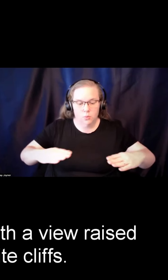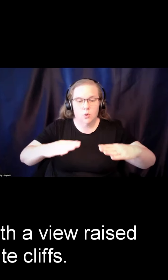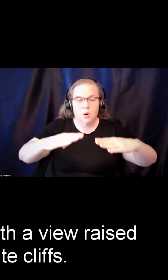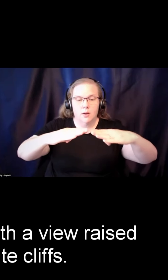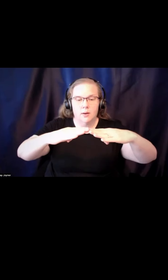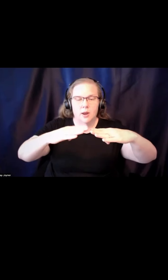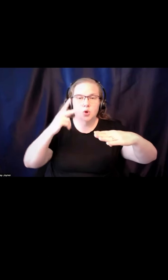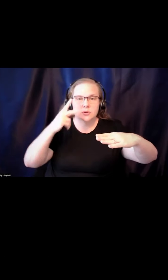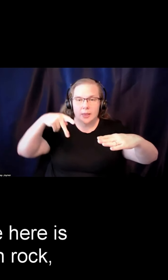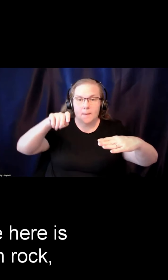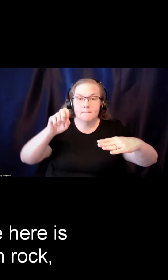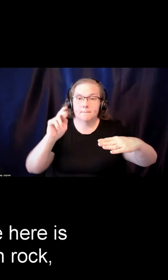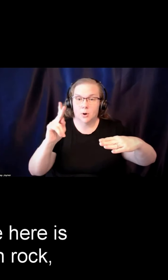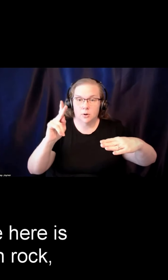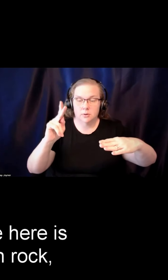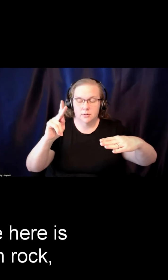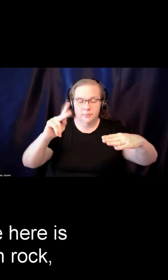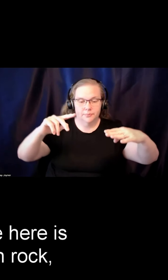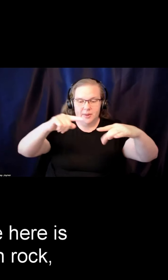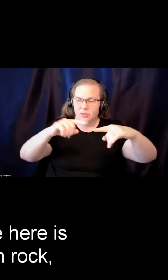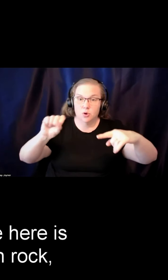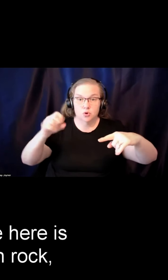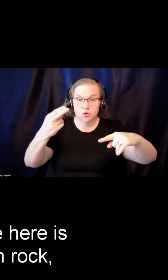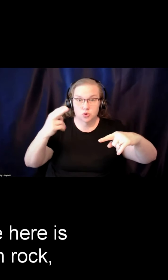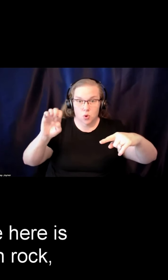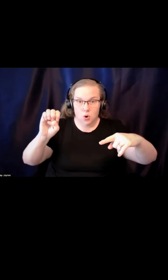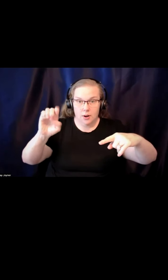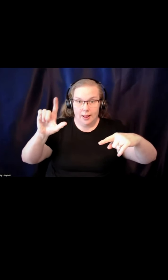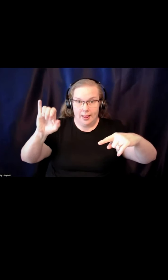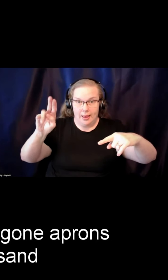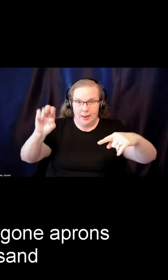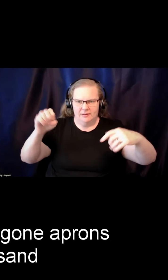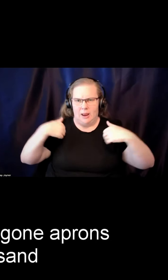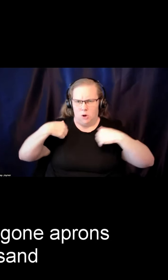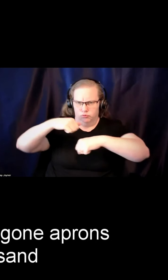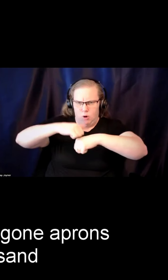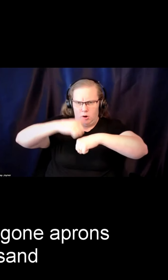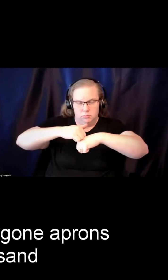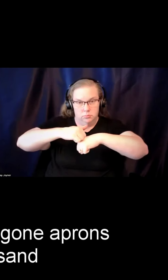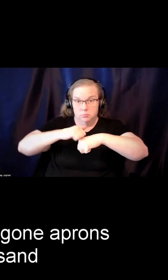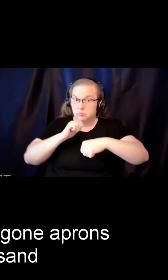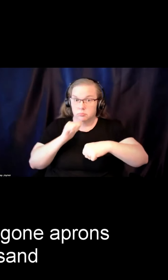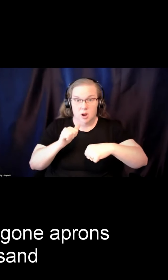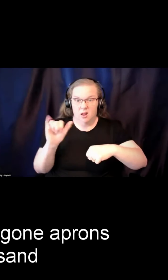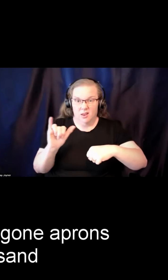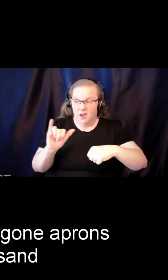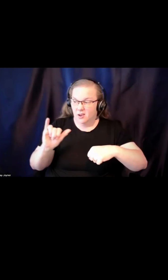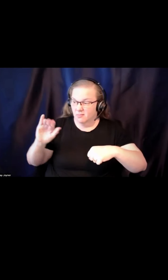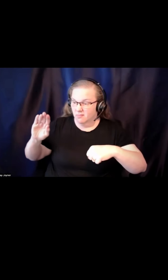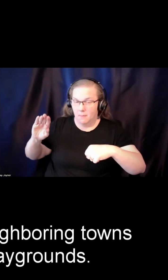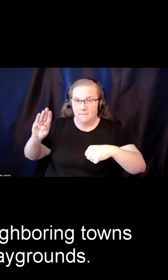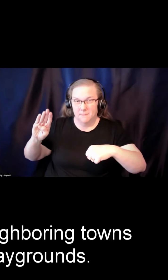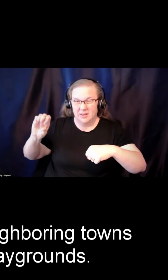by granite cliffs. The shoreline here is rugged with rock, nothing like the bygone aprons of silken